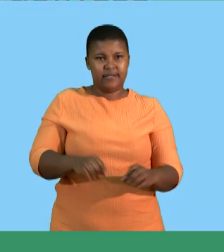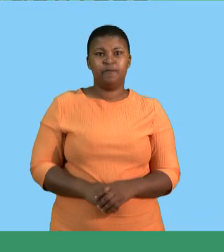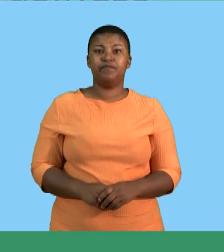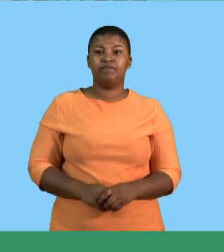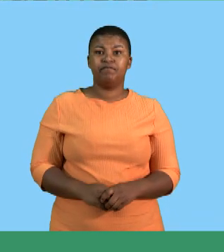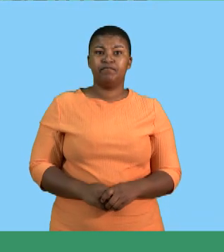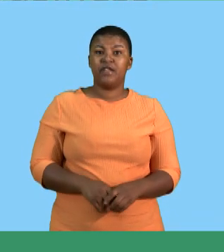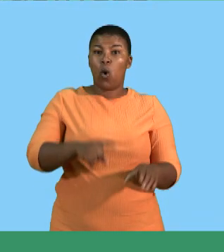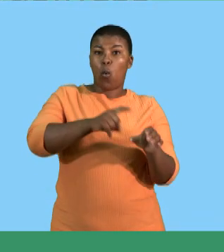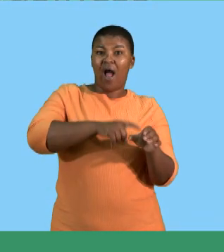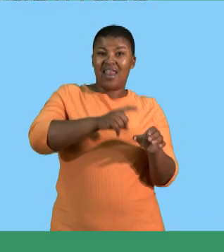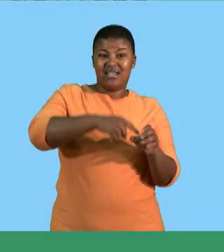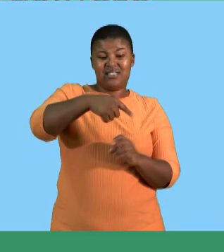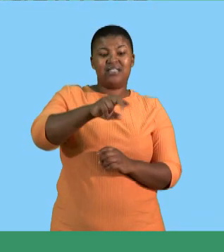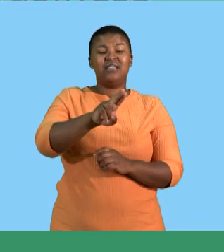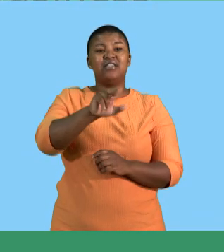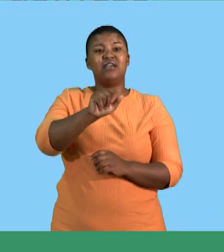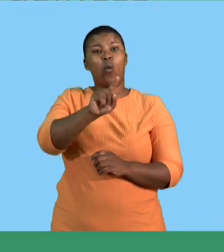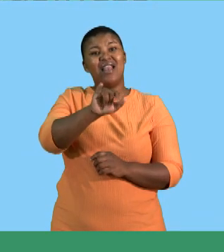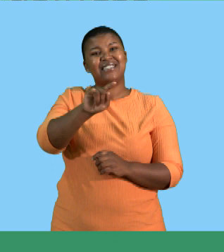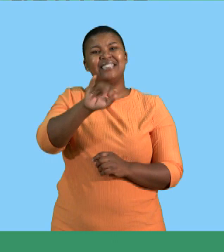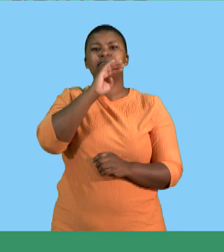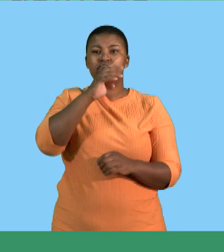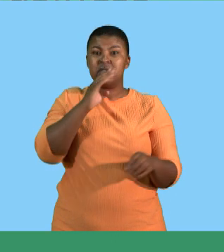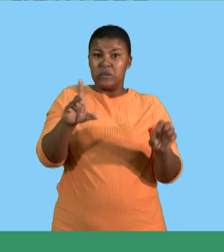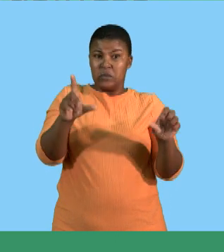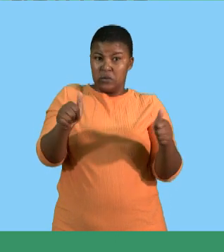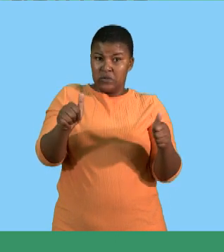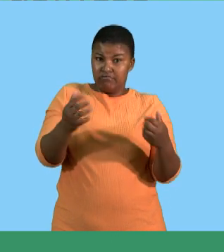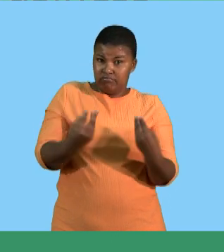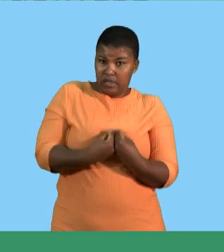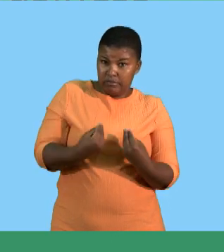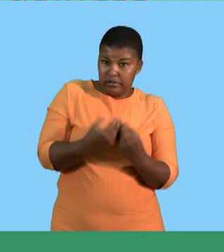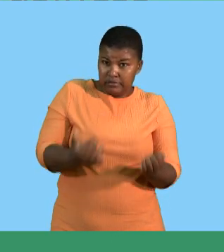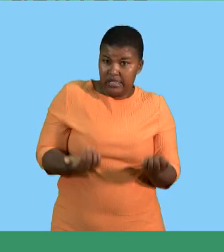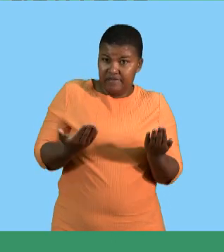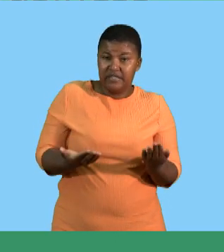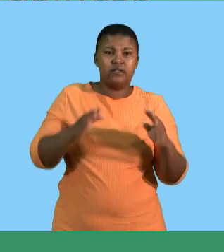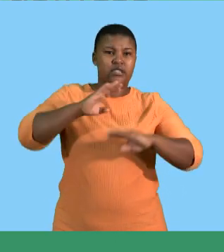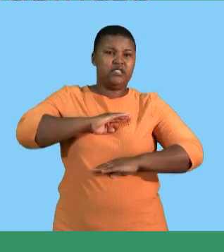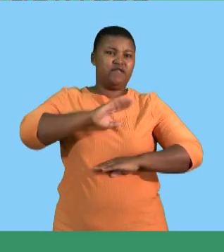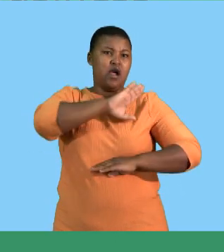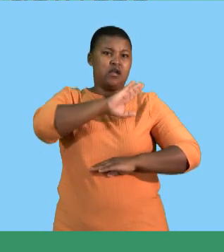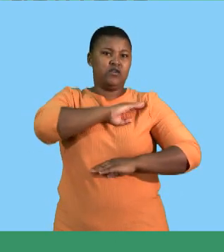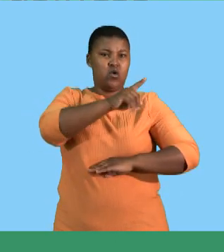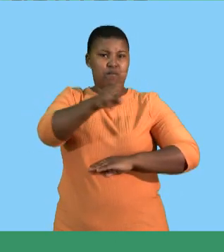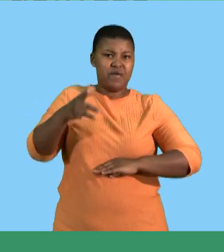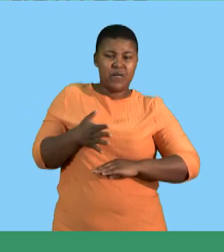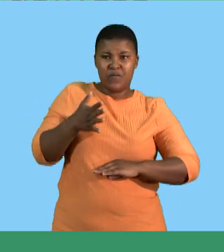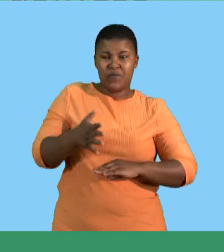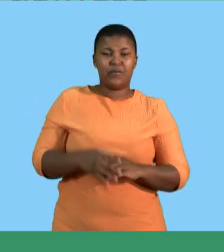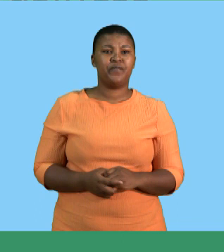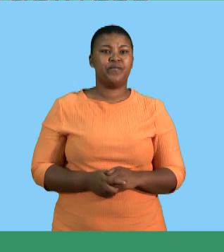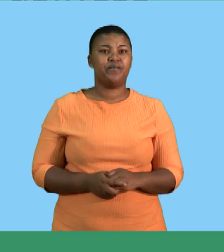refers to how good a product or service can satisfy the needs of our customers.